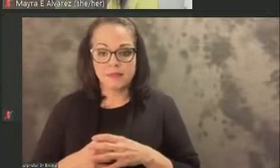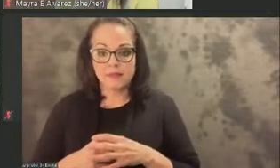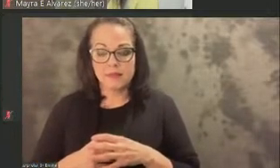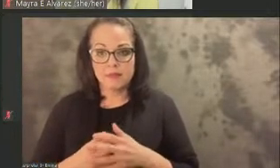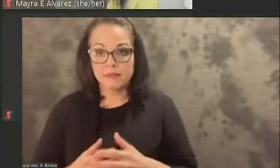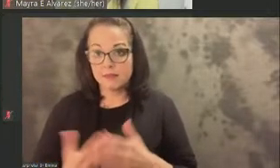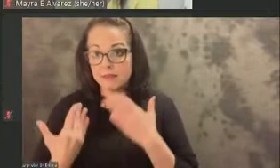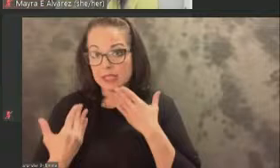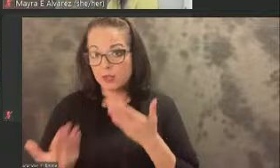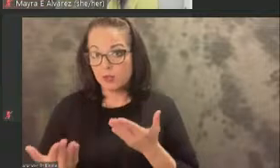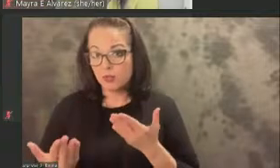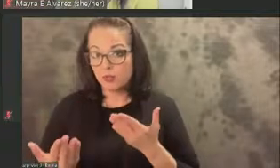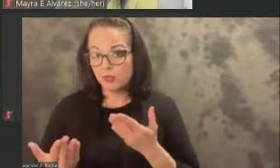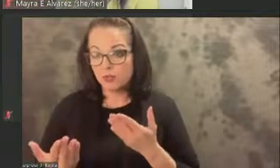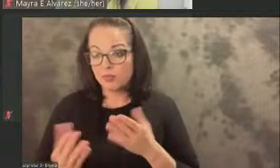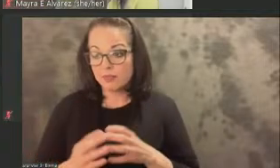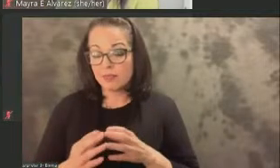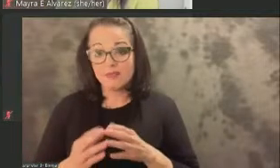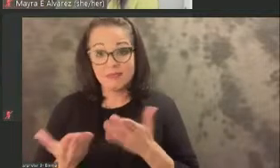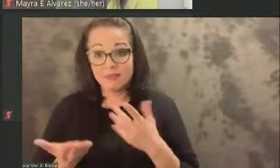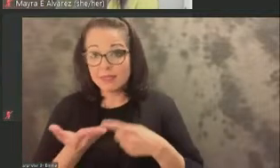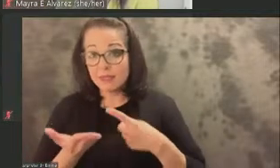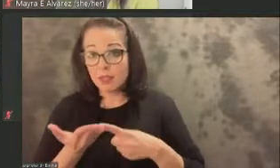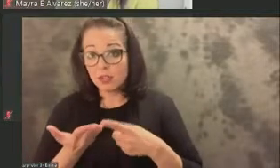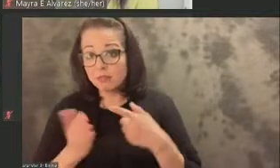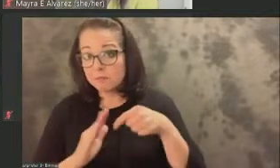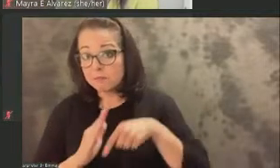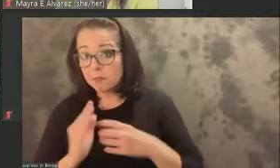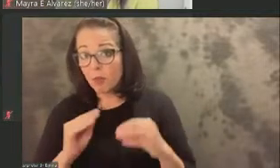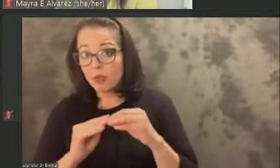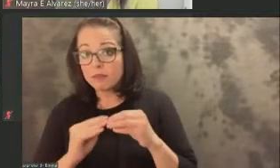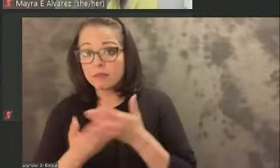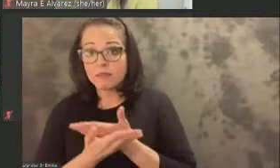Thank you. Any further discussion?